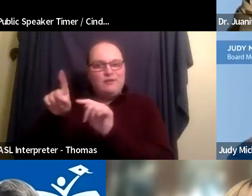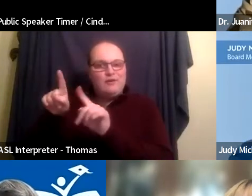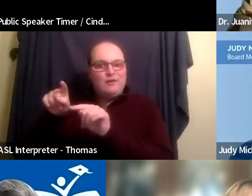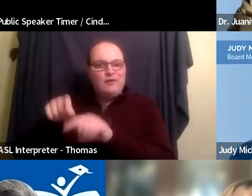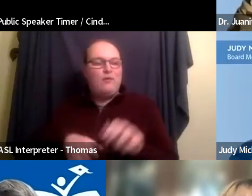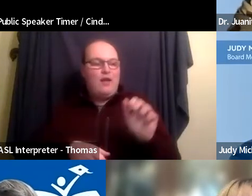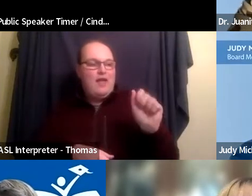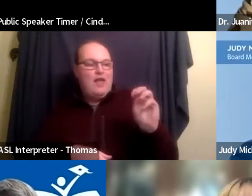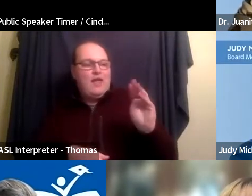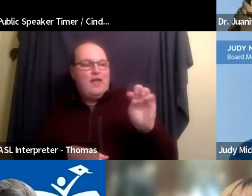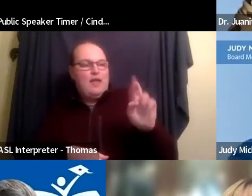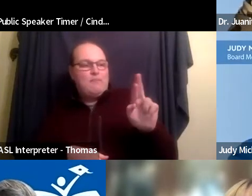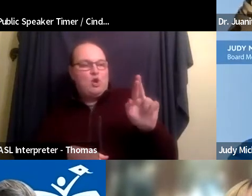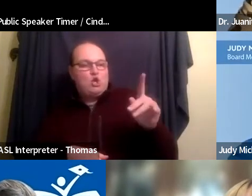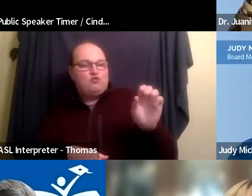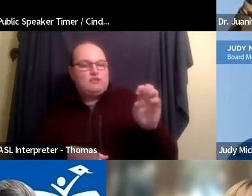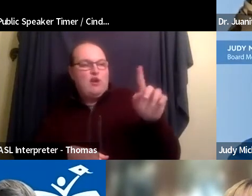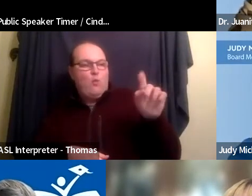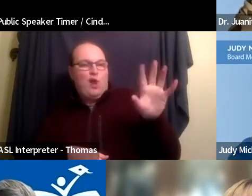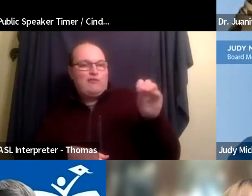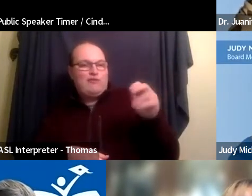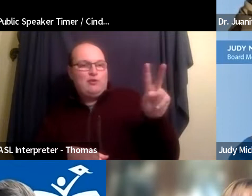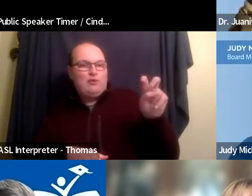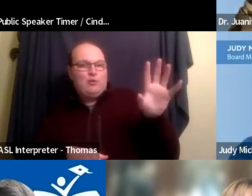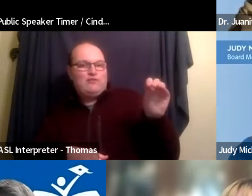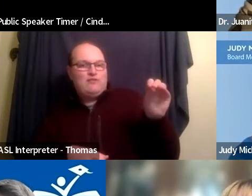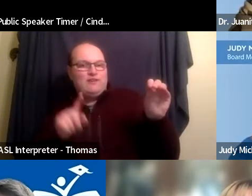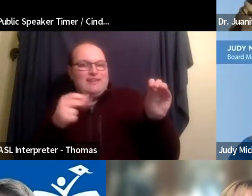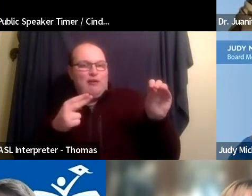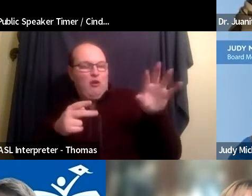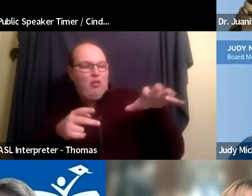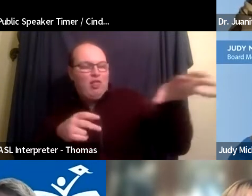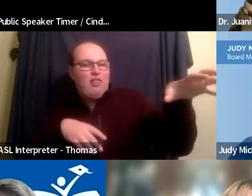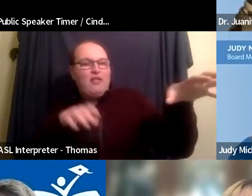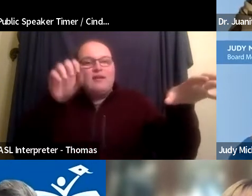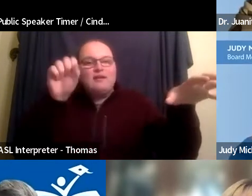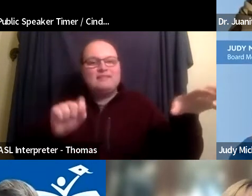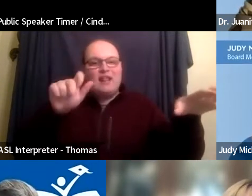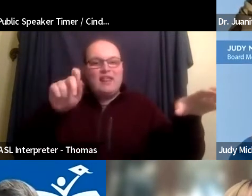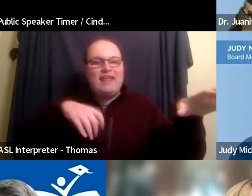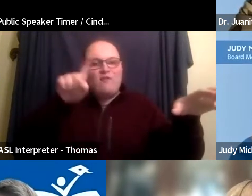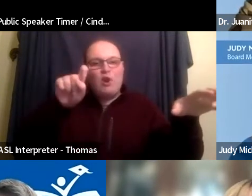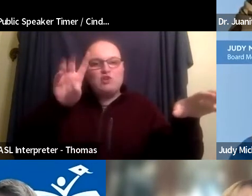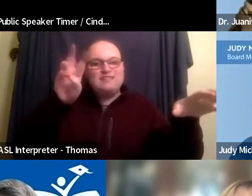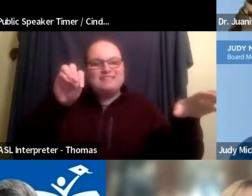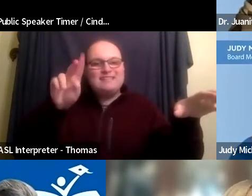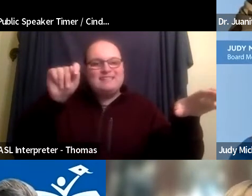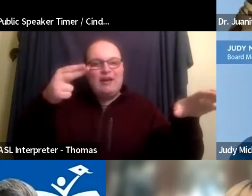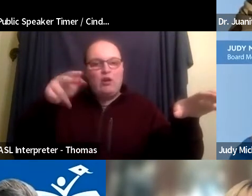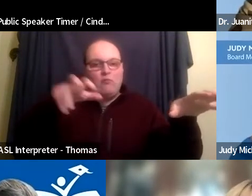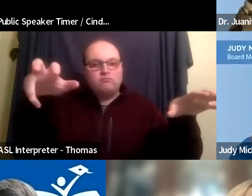Ridge has 150 to 200 townhome units. Southlake has 1,360 units. This